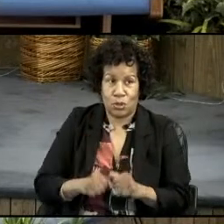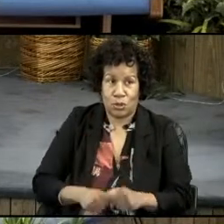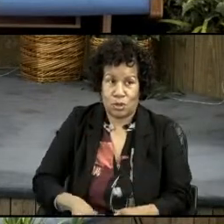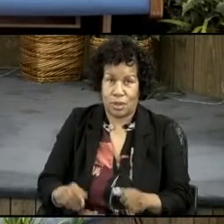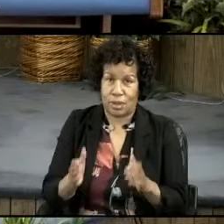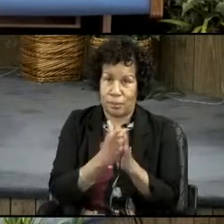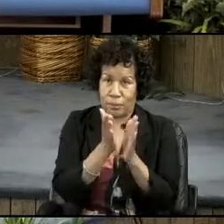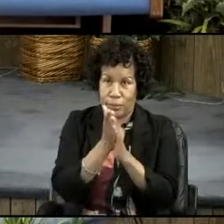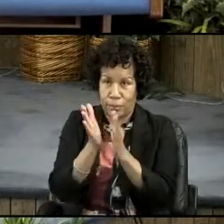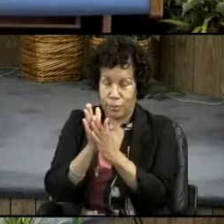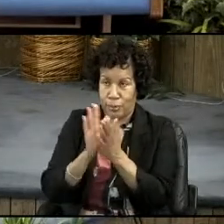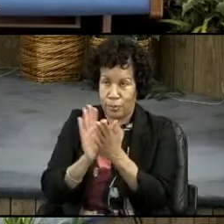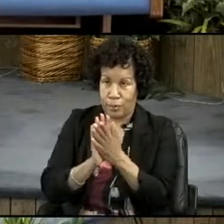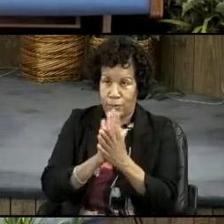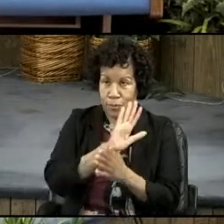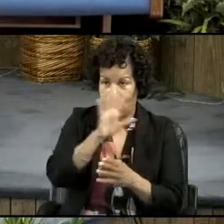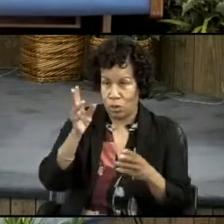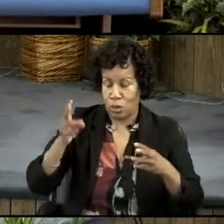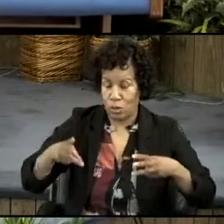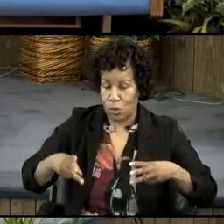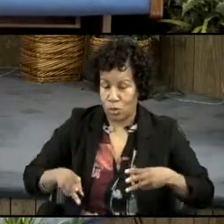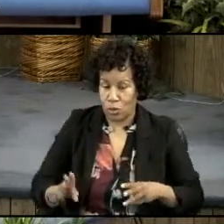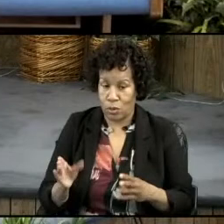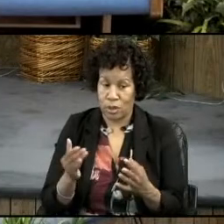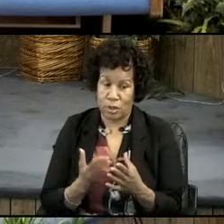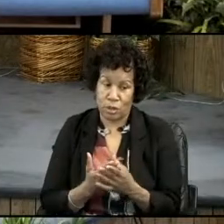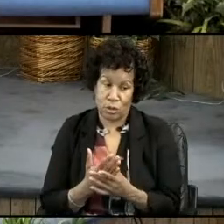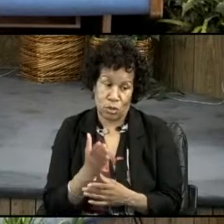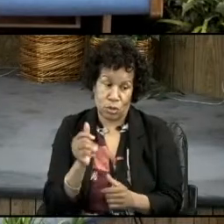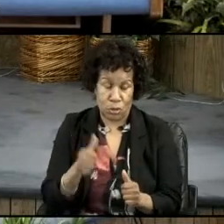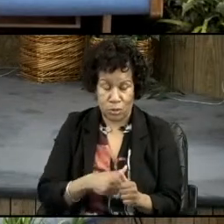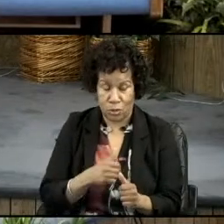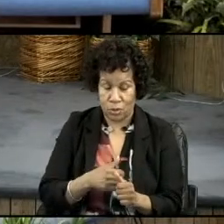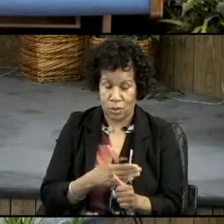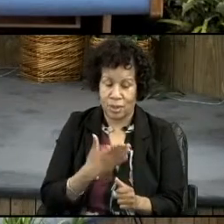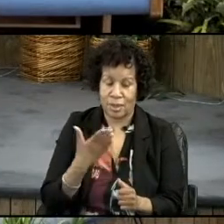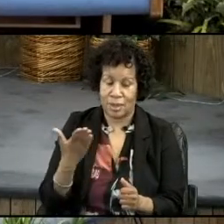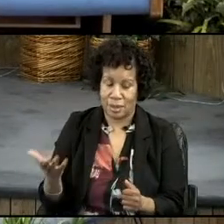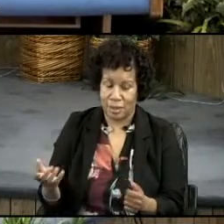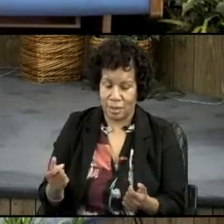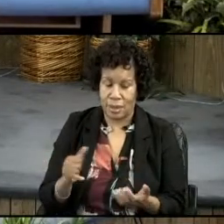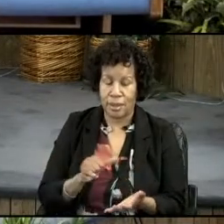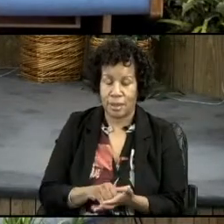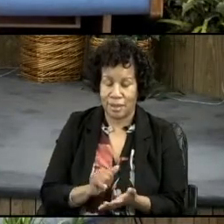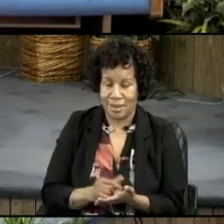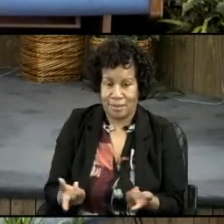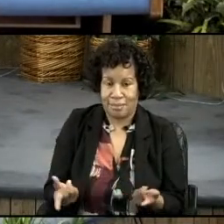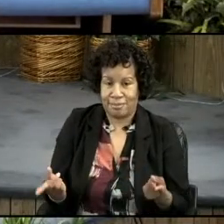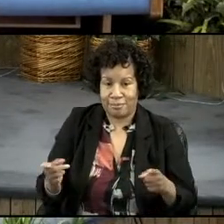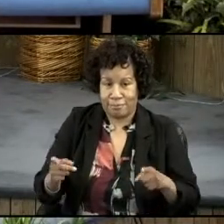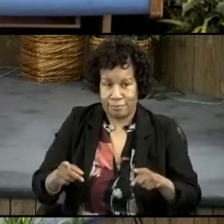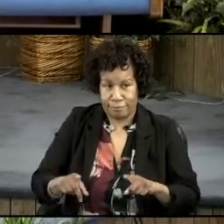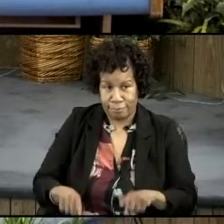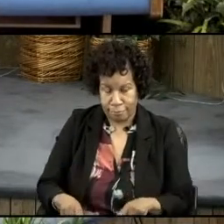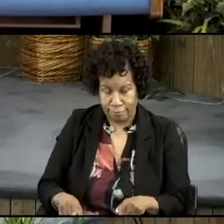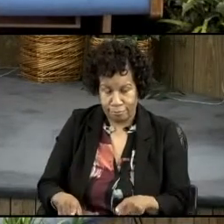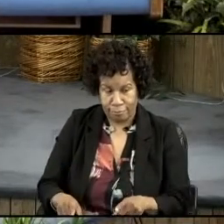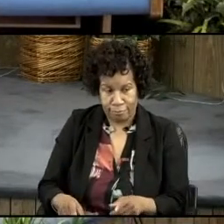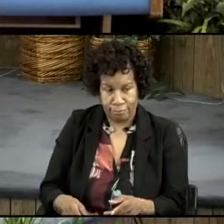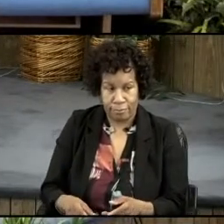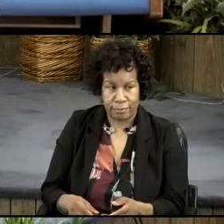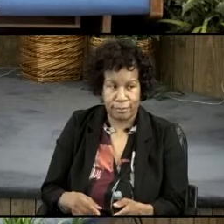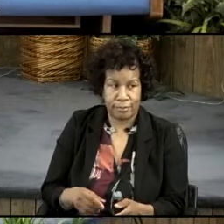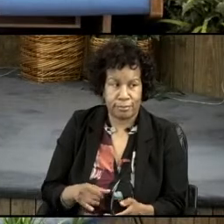praise your way through anything that comes up against you. When you're a worshiper, you have your wits about